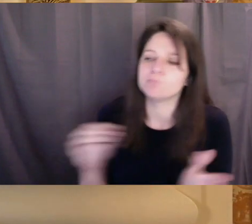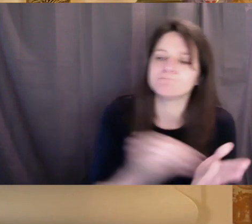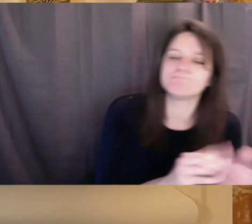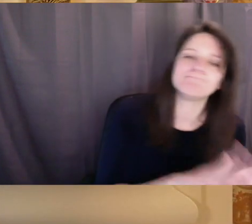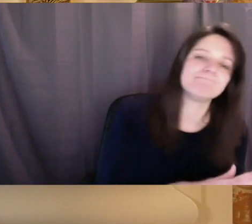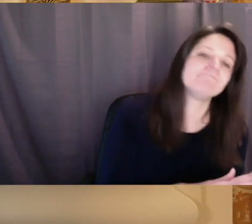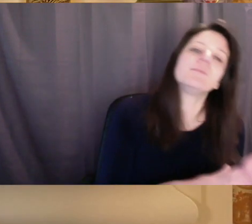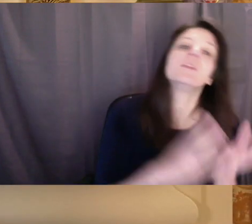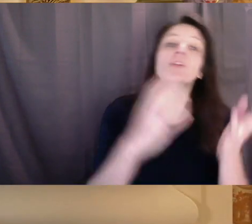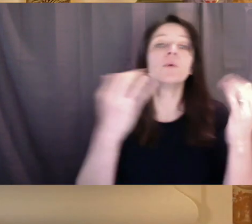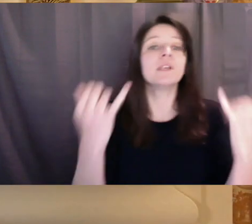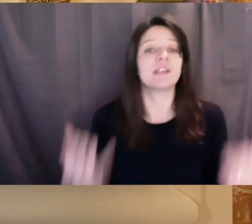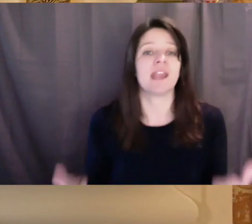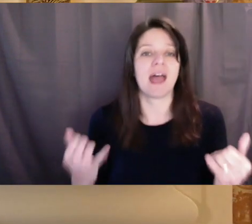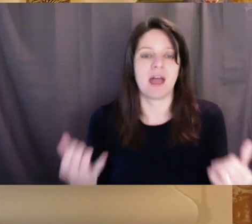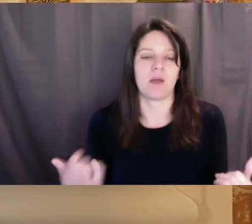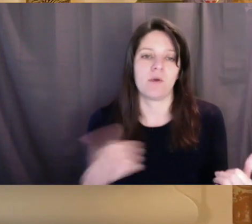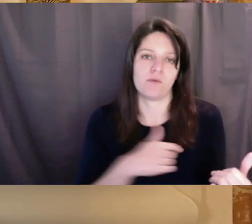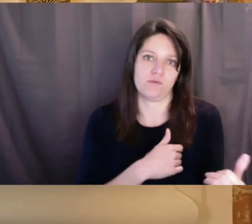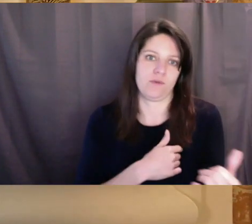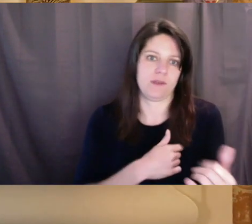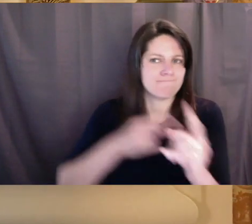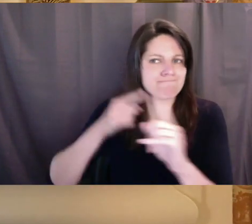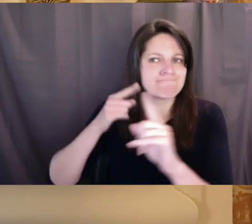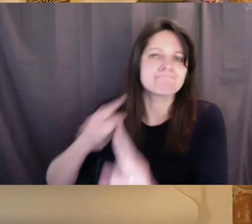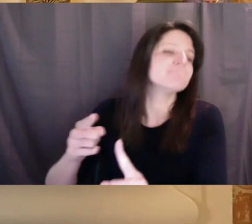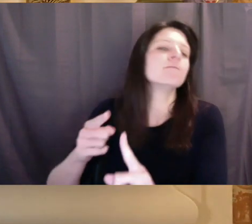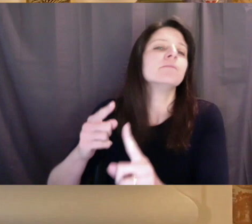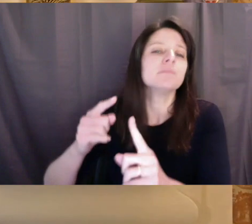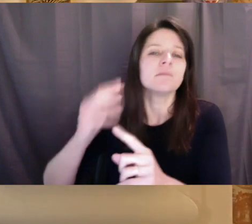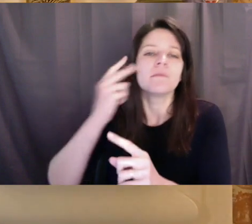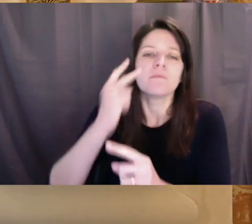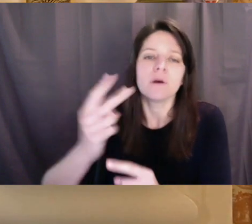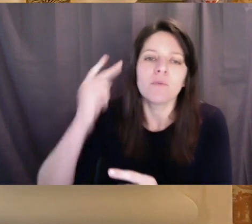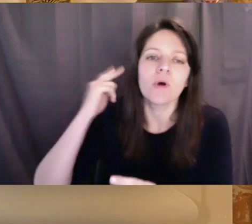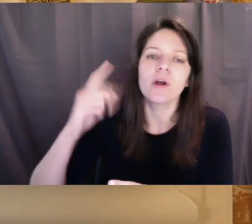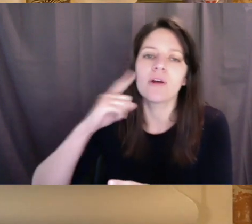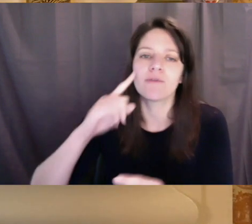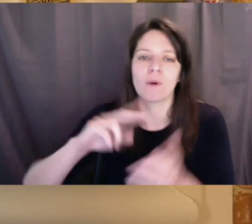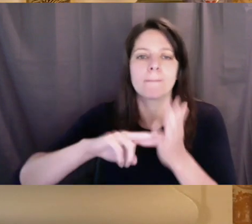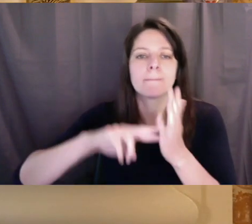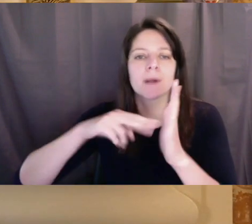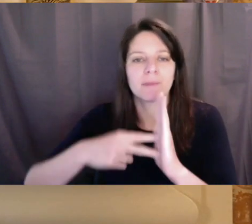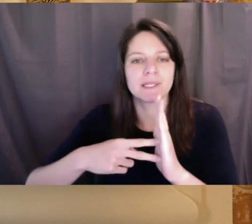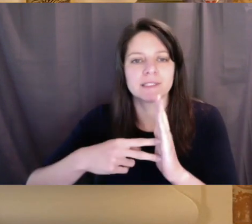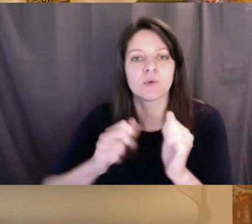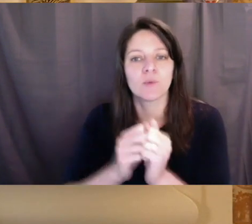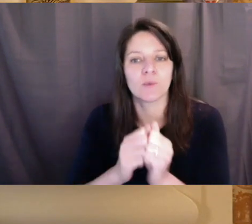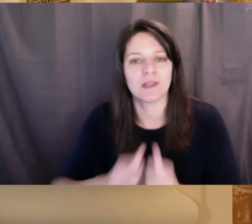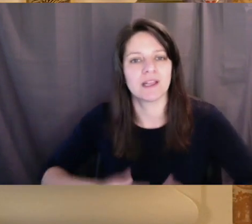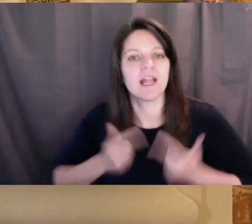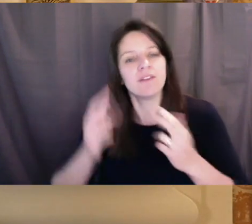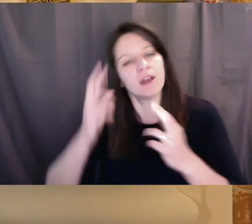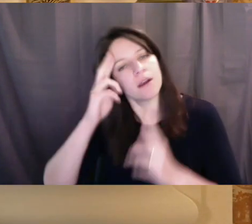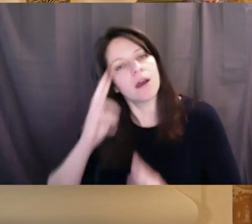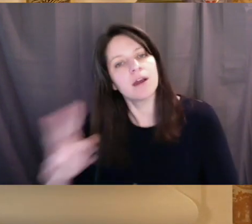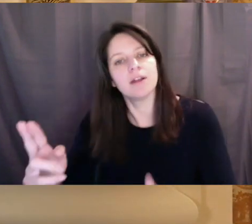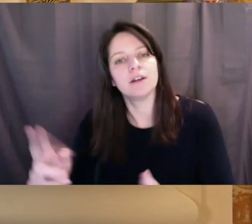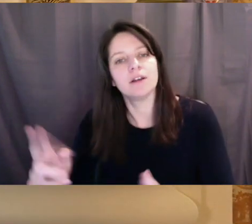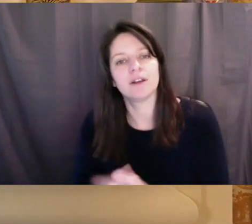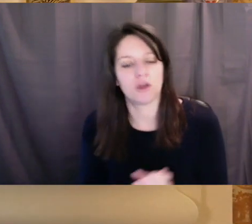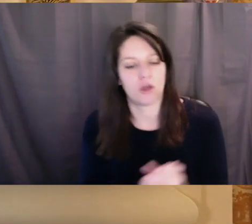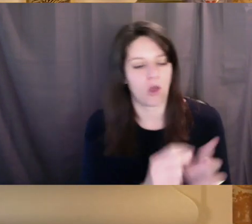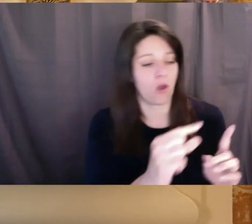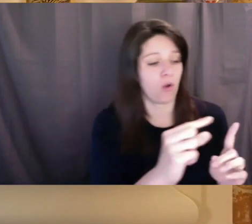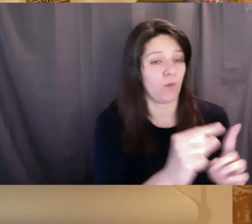language. And the time has come for us to build more intentional memorials that will endure, that will foment life with